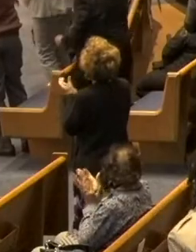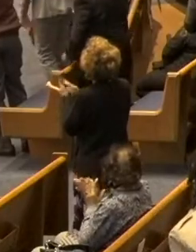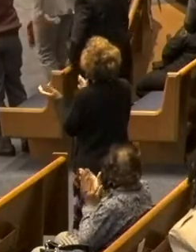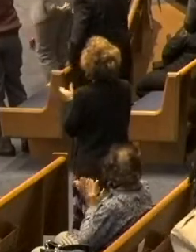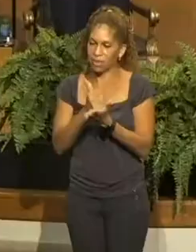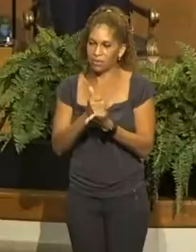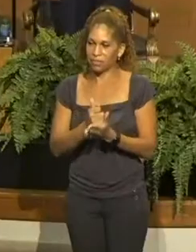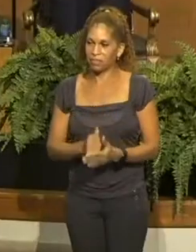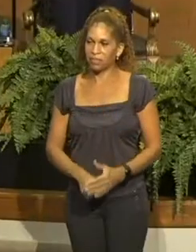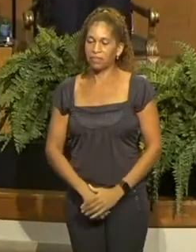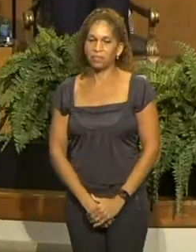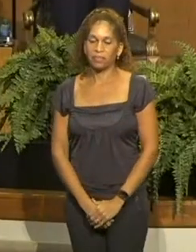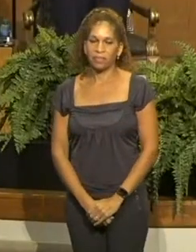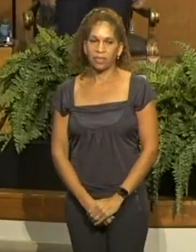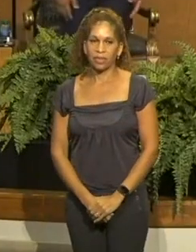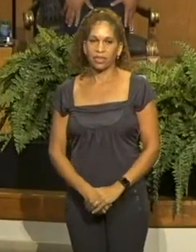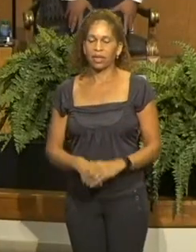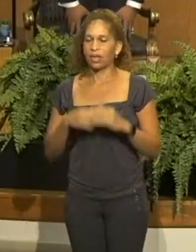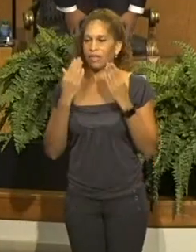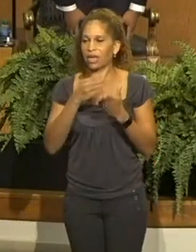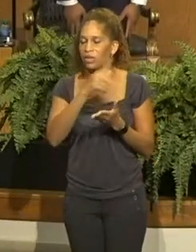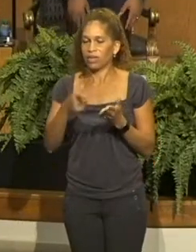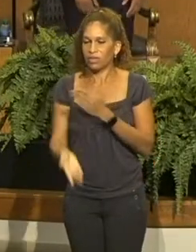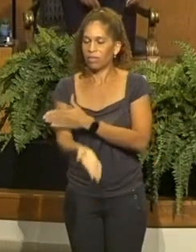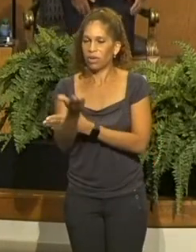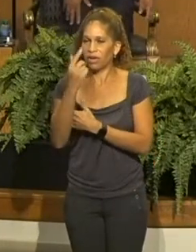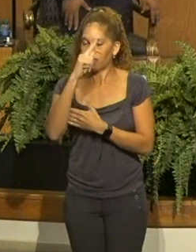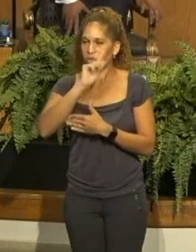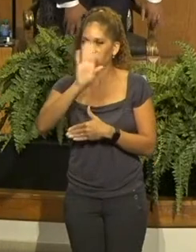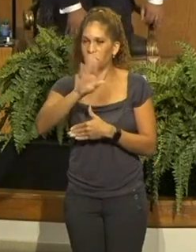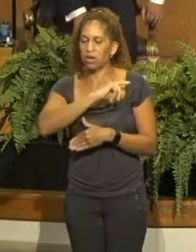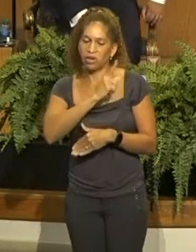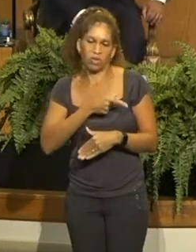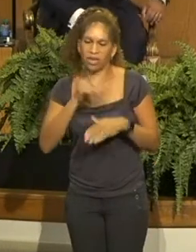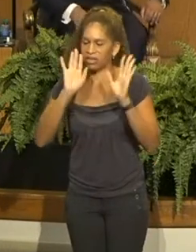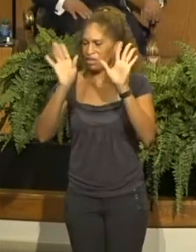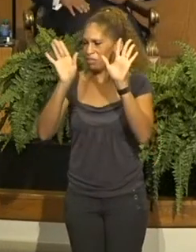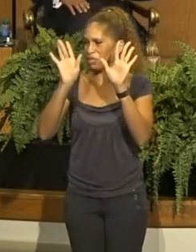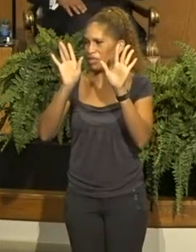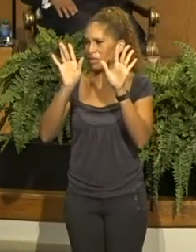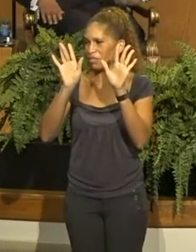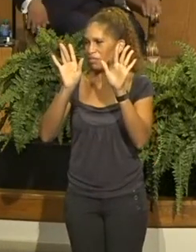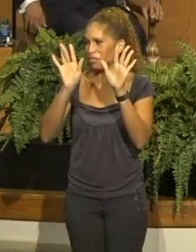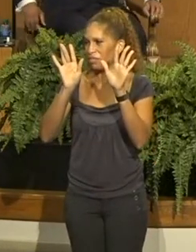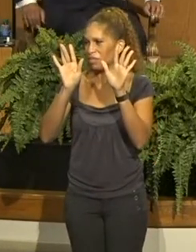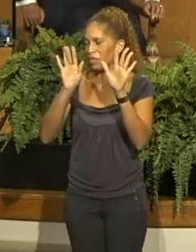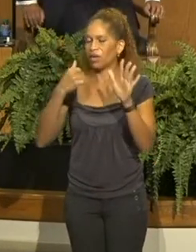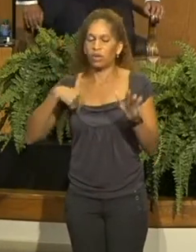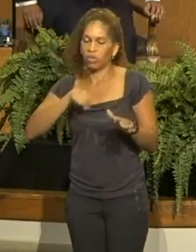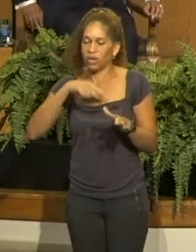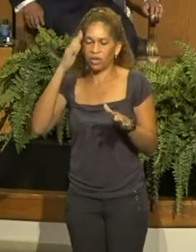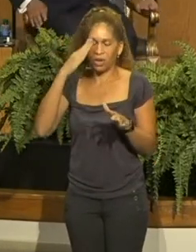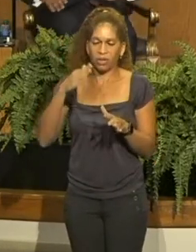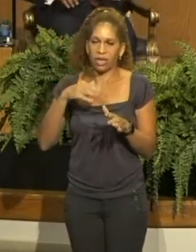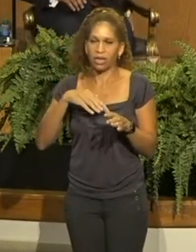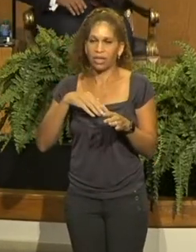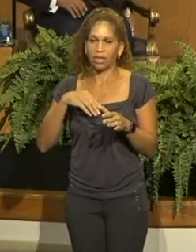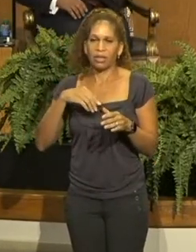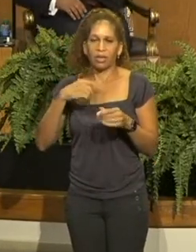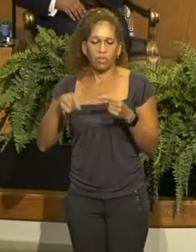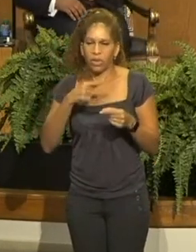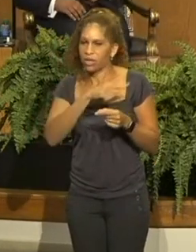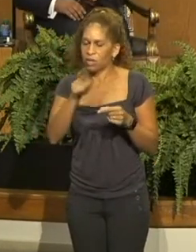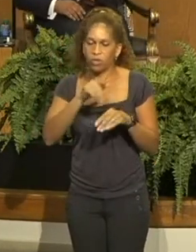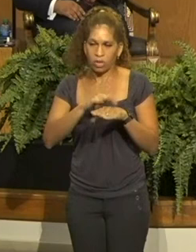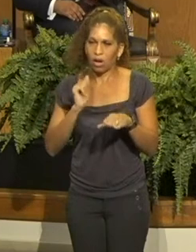Amen. Lord, we thank you this morning for your grace and your mercy. We know that whenever you call men and women